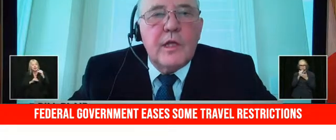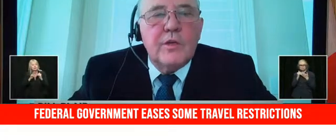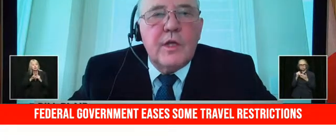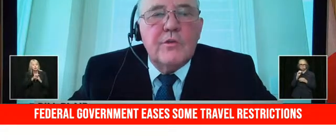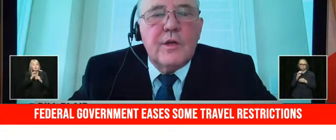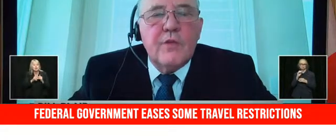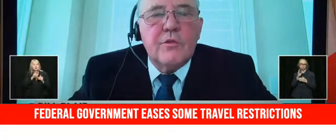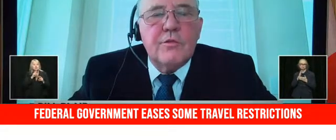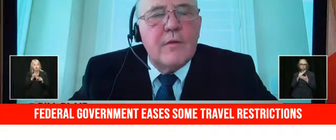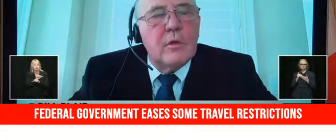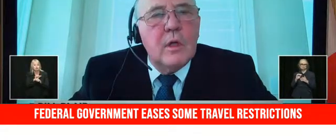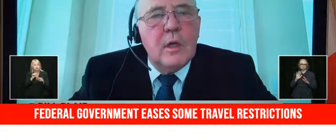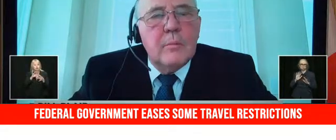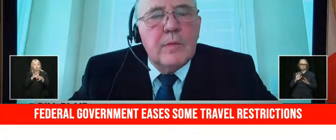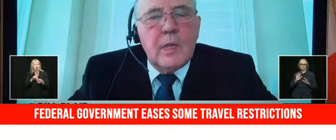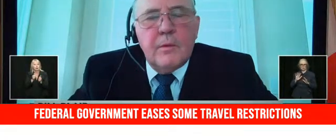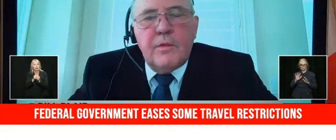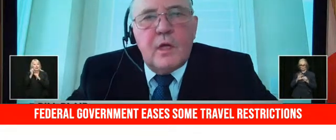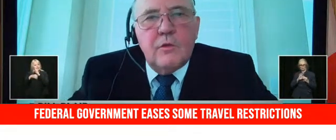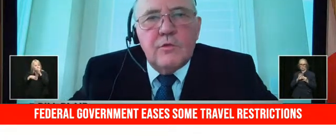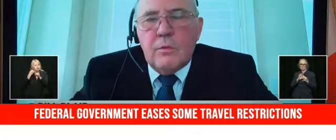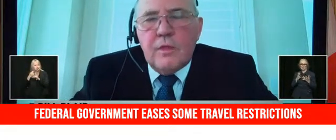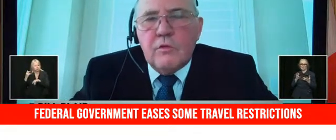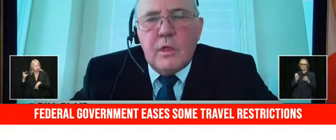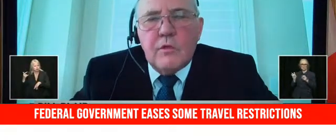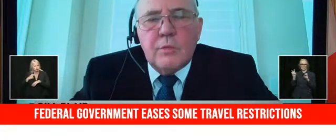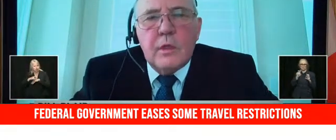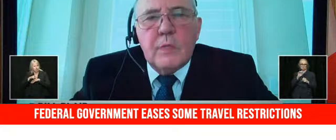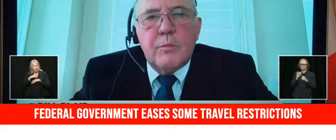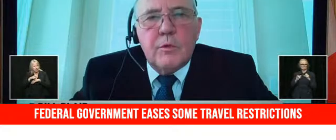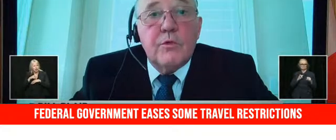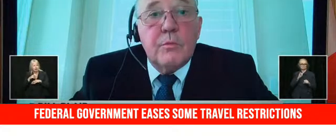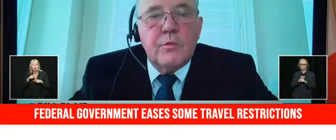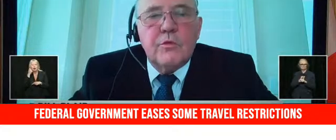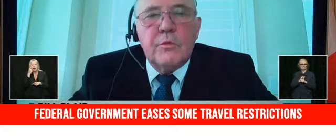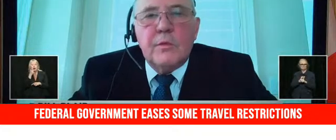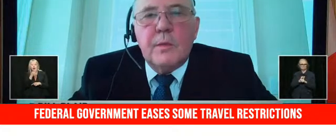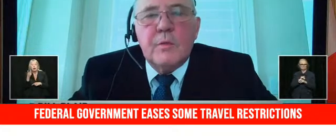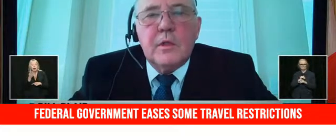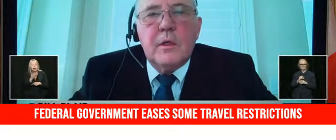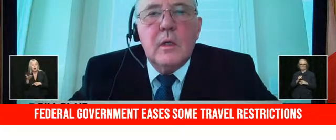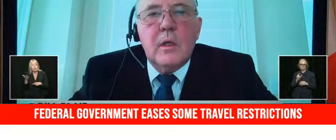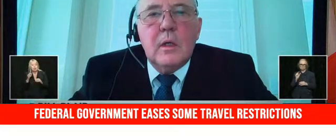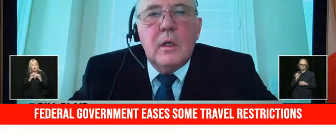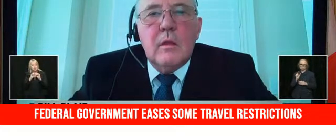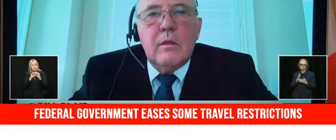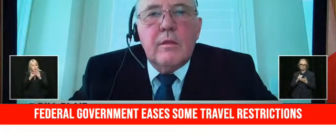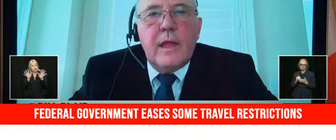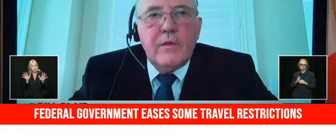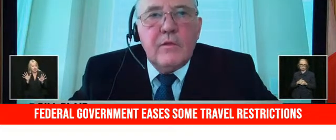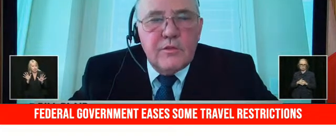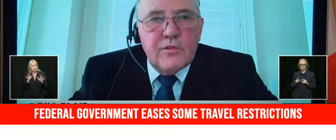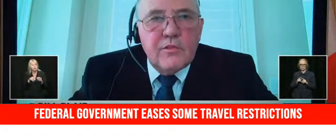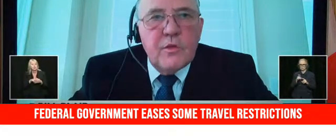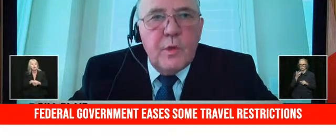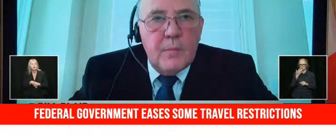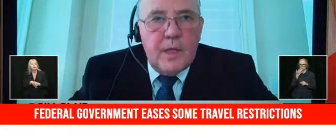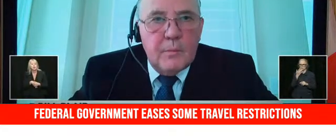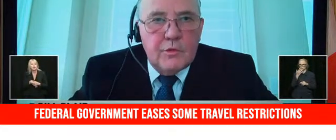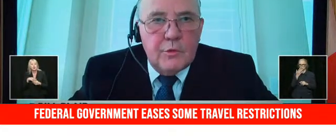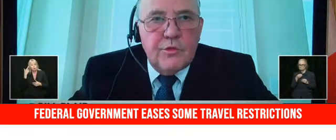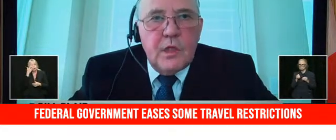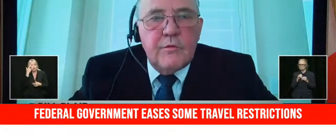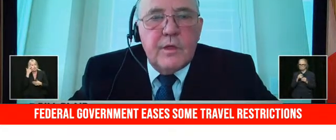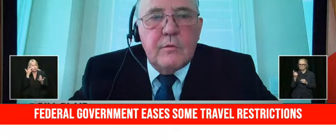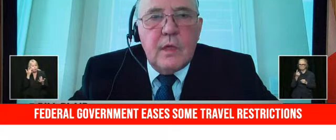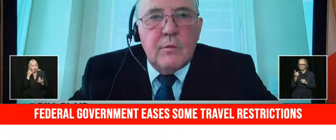actually related to international travel. But a couple of things I also think it's really important to keep clear. That the success that we have been